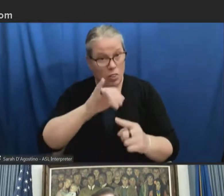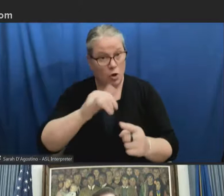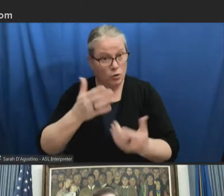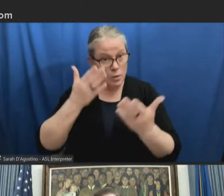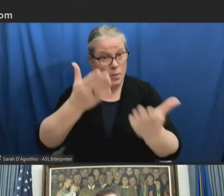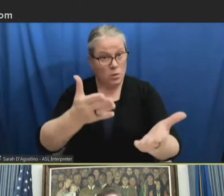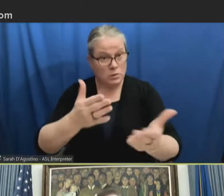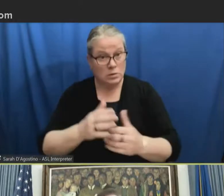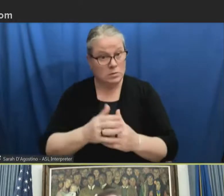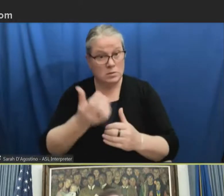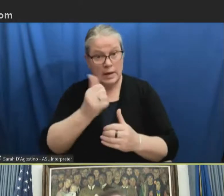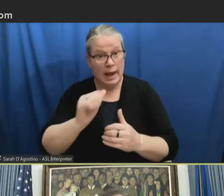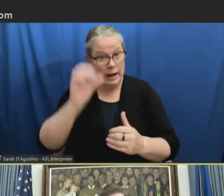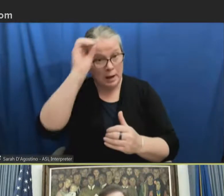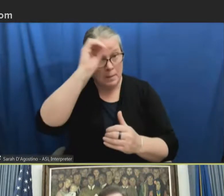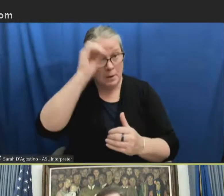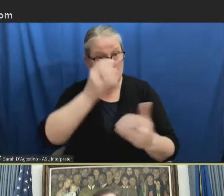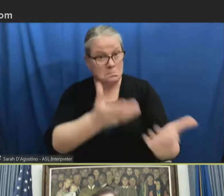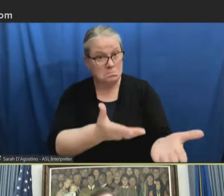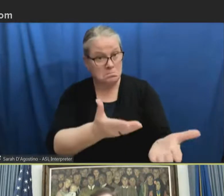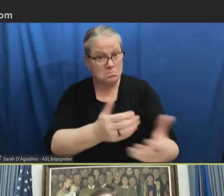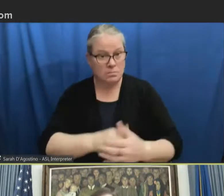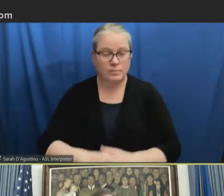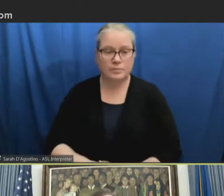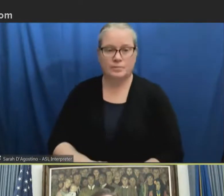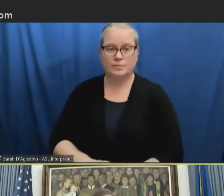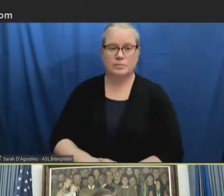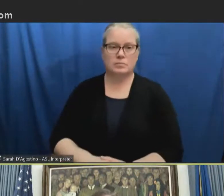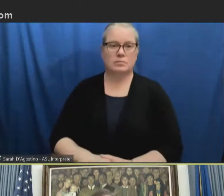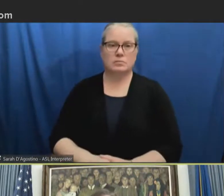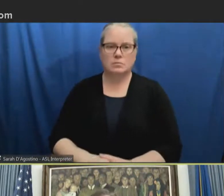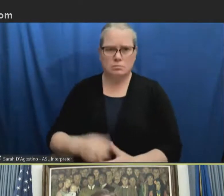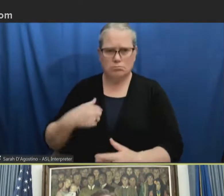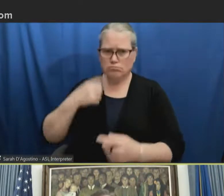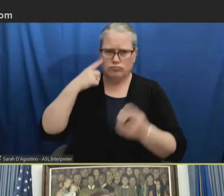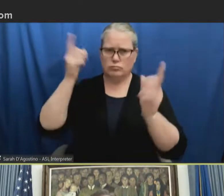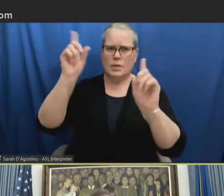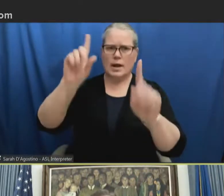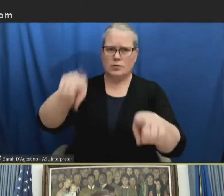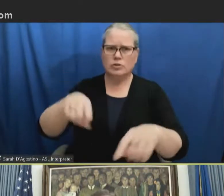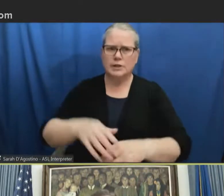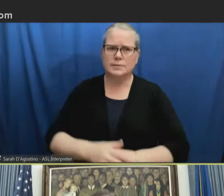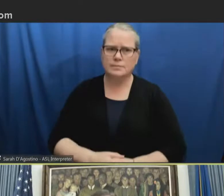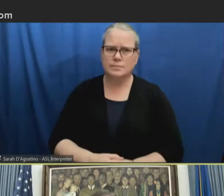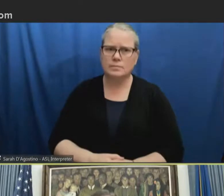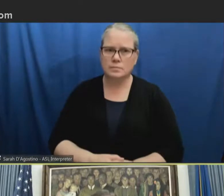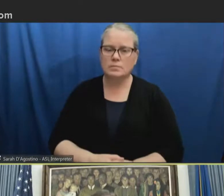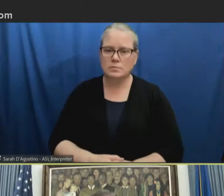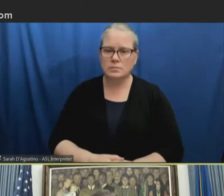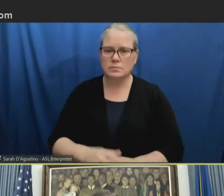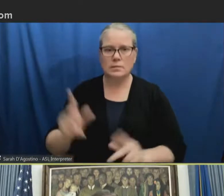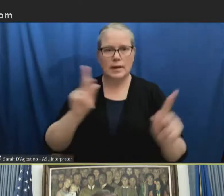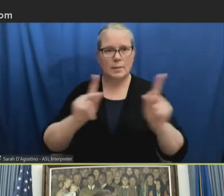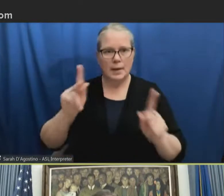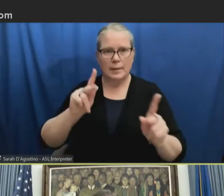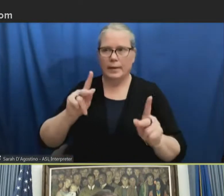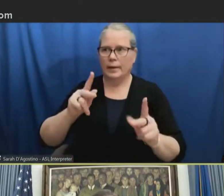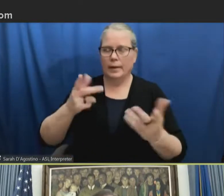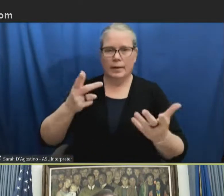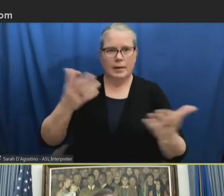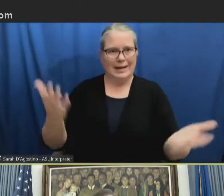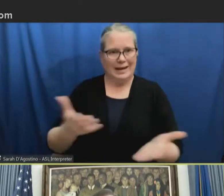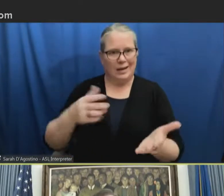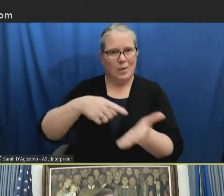just wondering if you had any. Yeah, Paul, a little bit. Look, I'm 100% there. We've got to earn the trust of the taxpayers every day. That